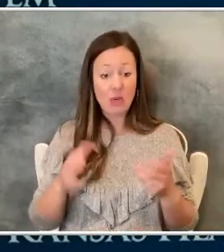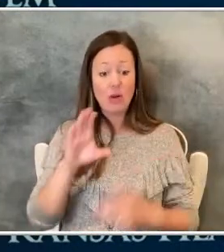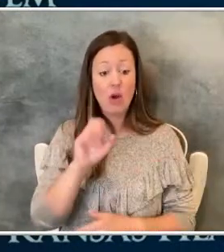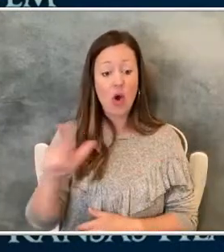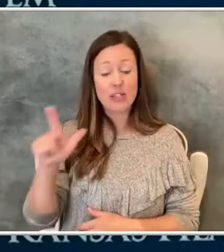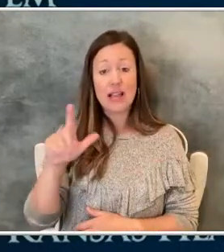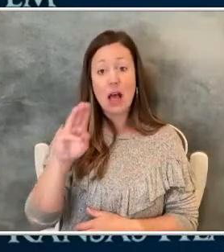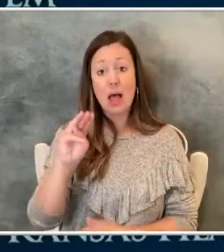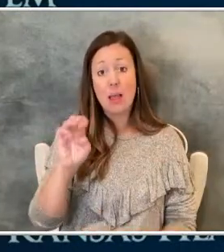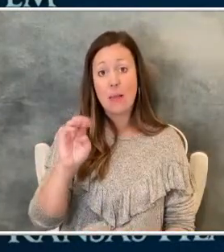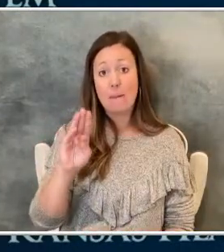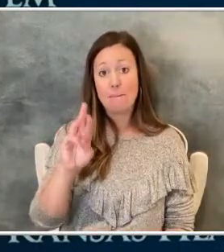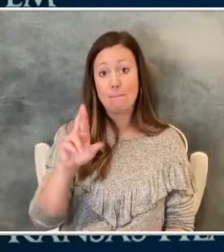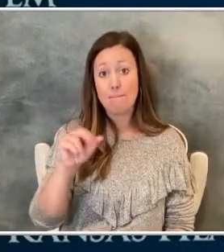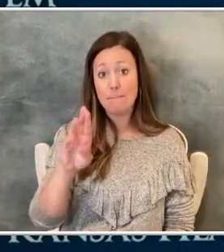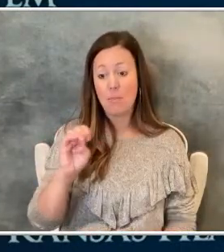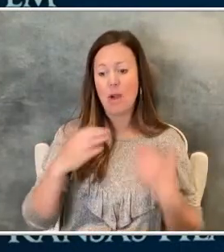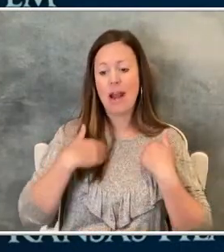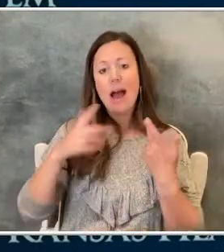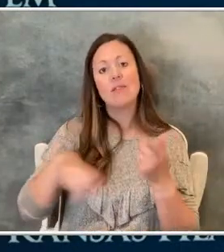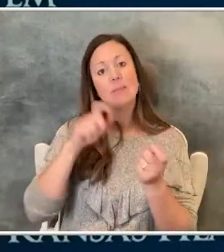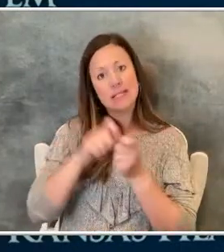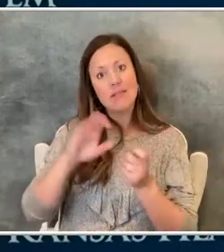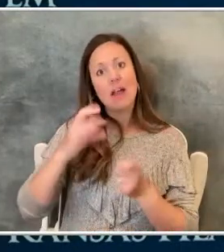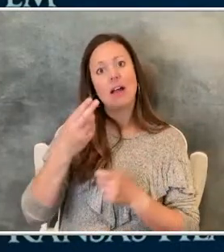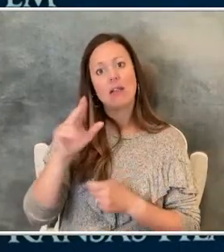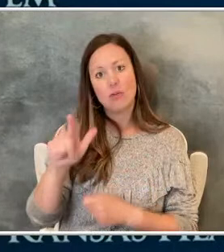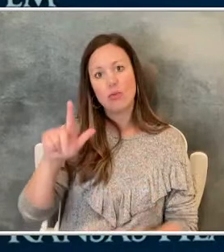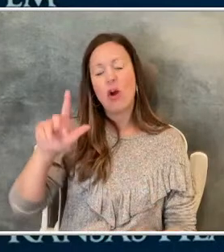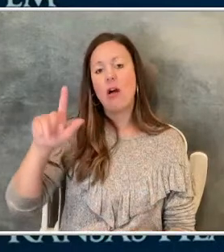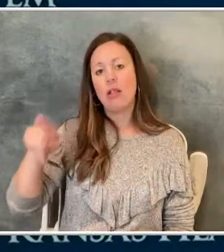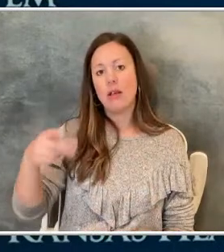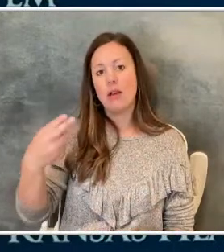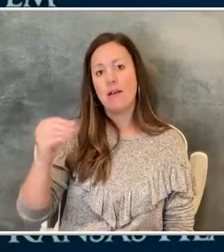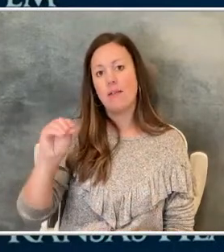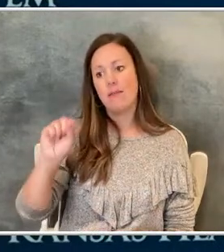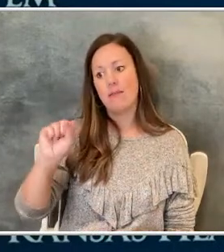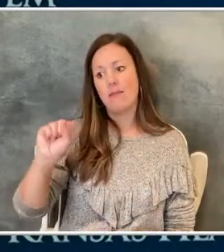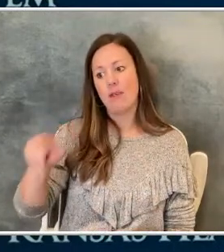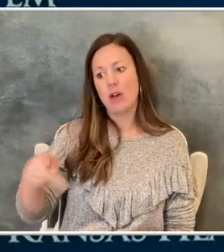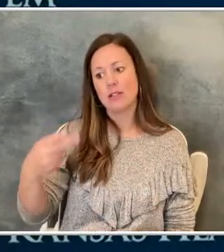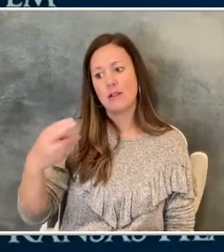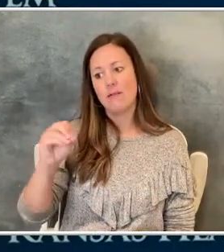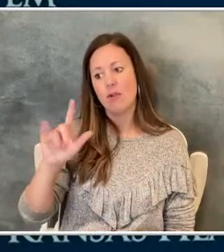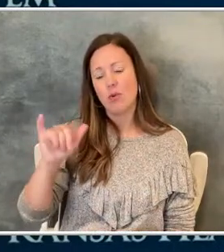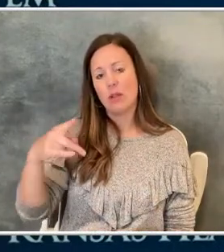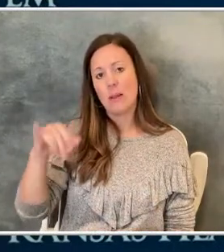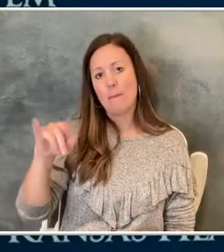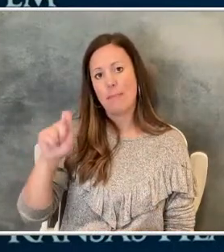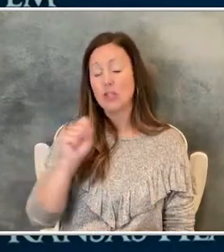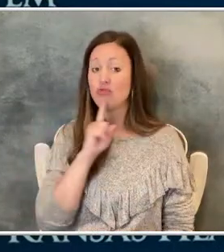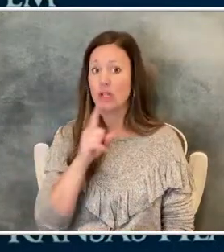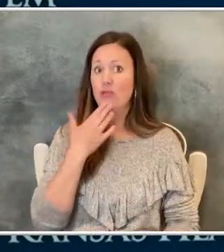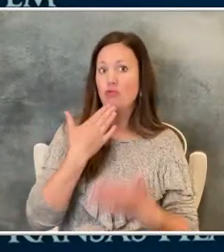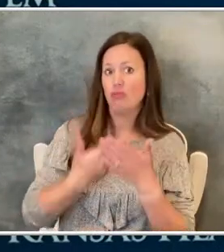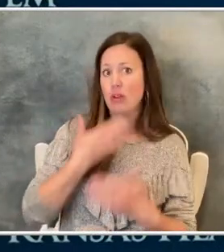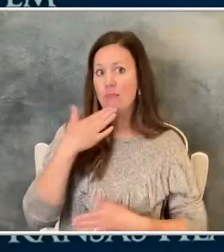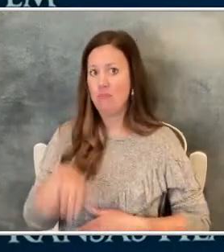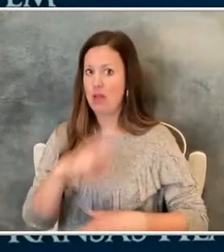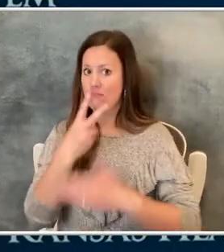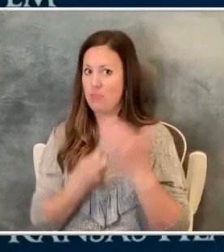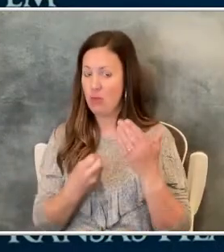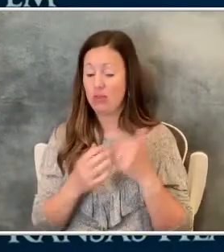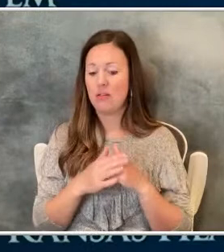cholesterol to phospholipids. It's such an important product for our body, but there's so-called good and bad. And the problem is the